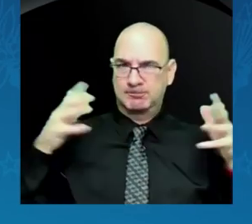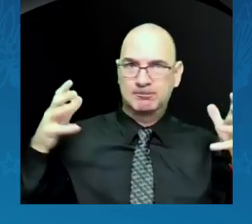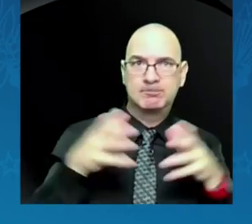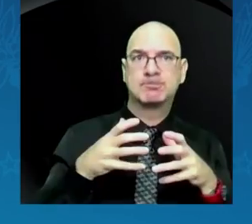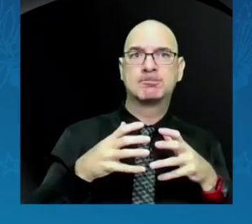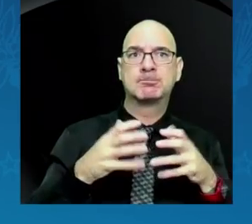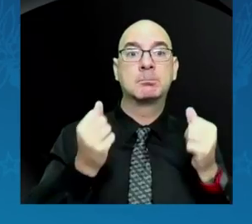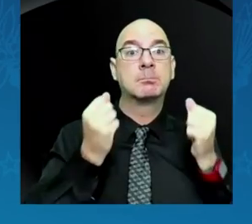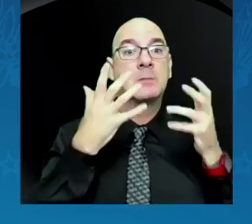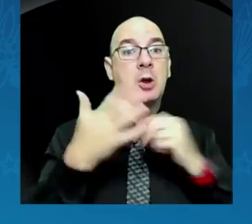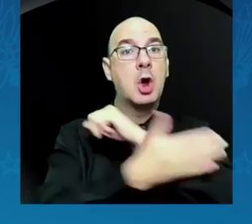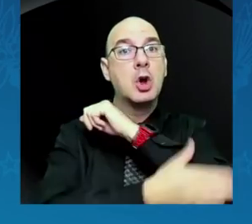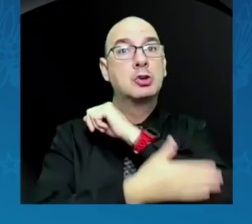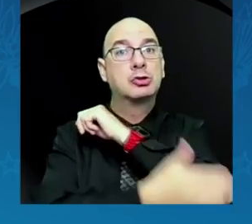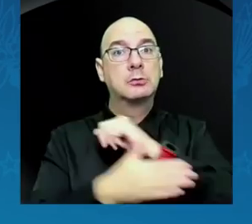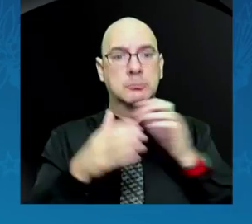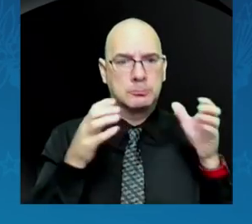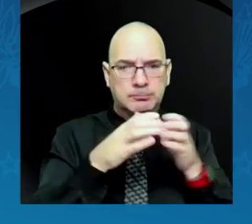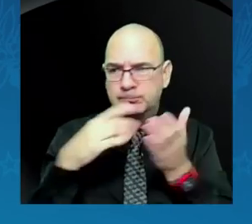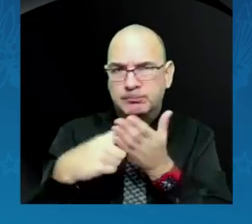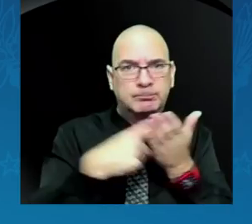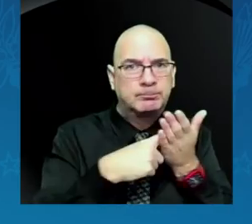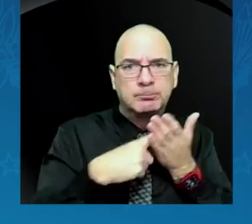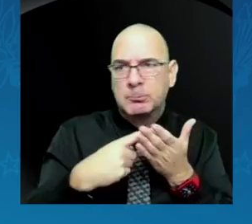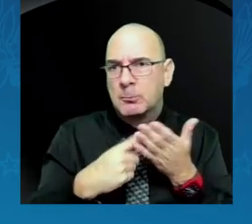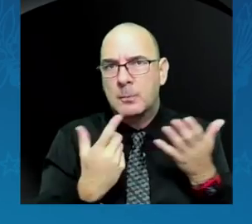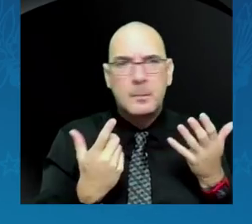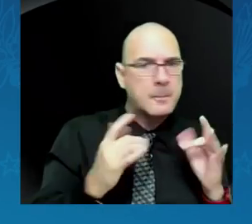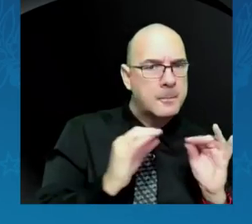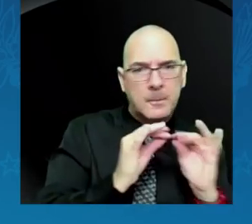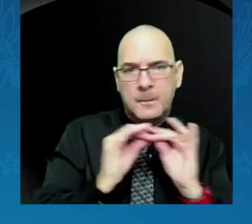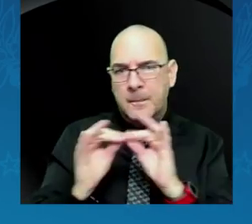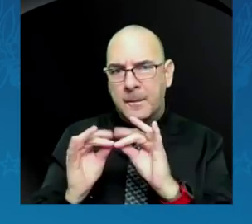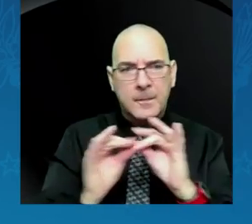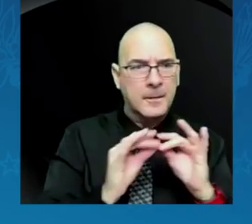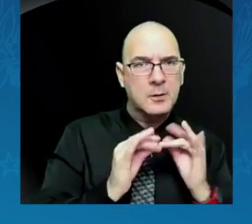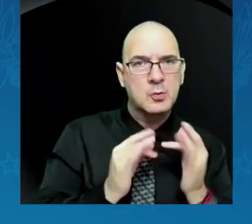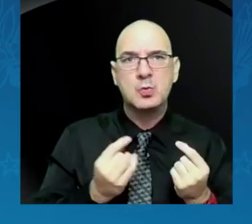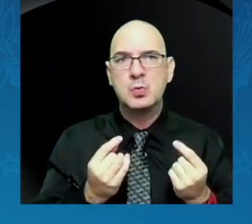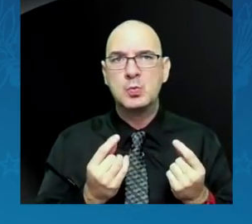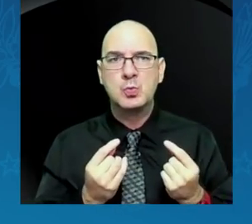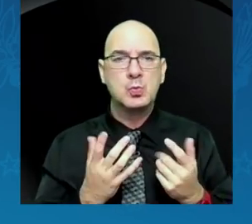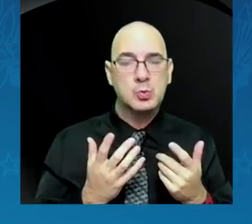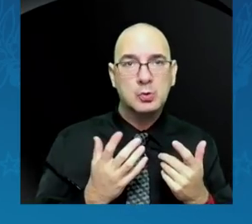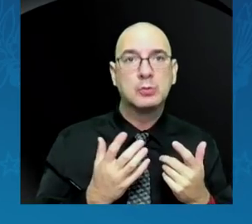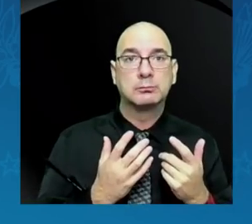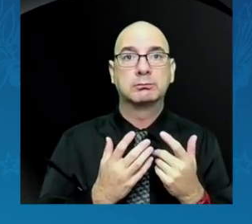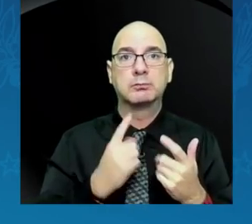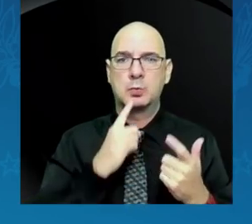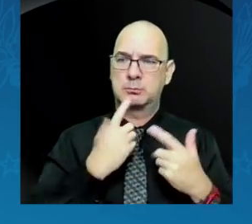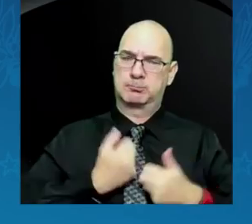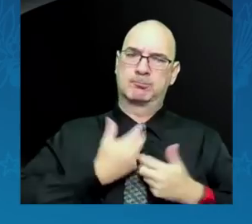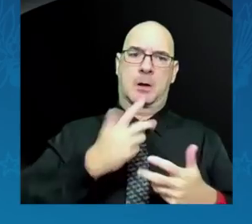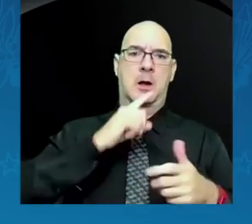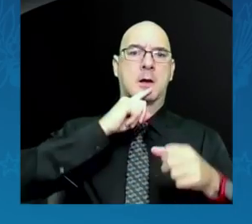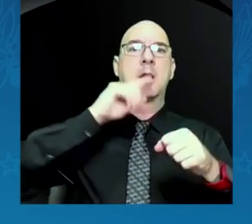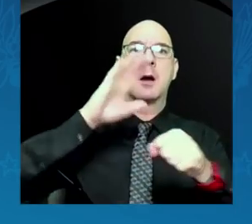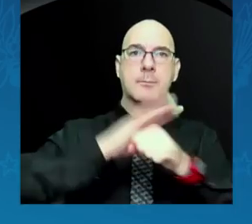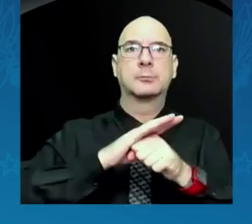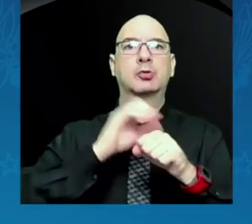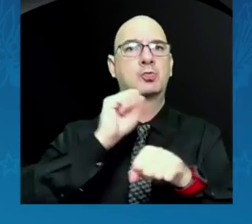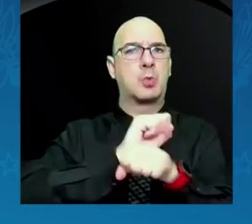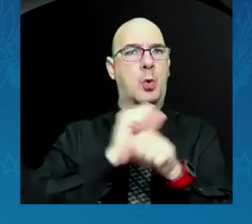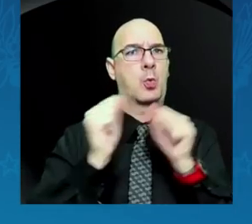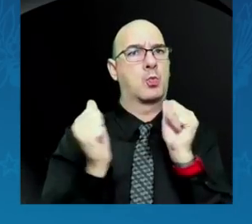to have this conversation and to express a commitment to work more closely with each